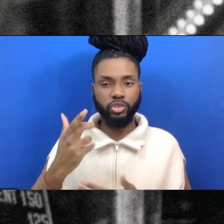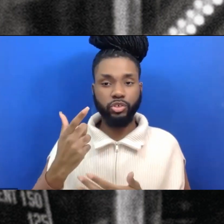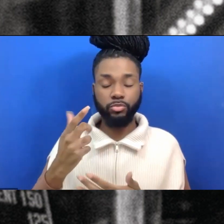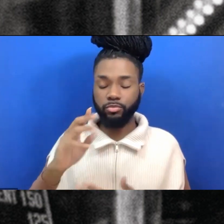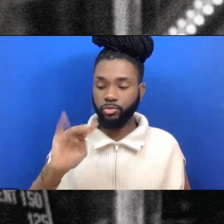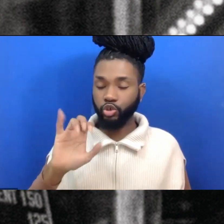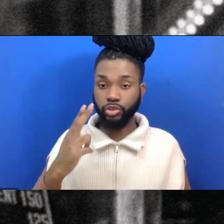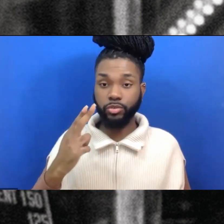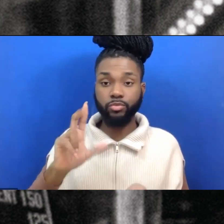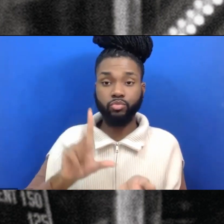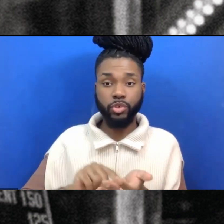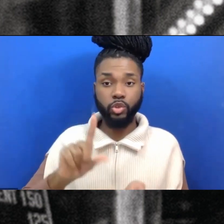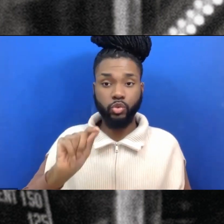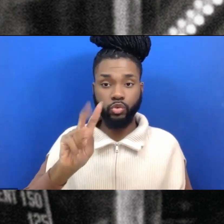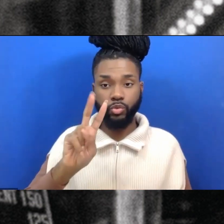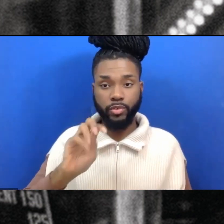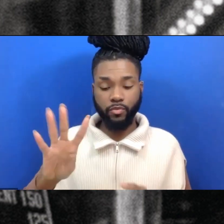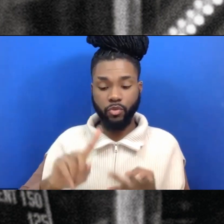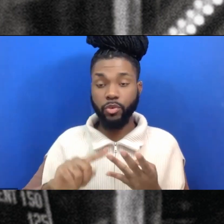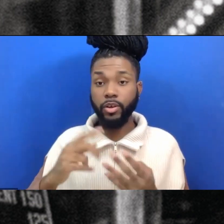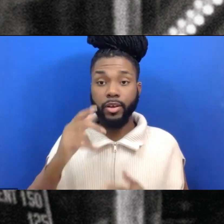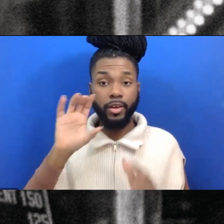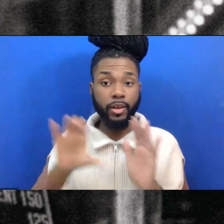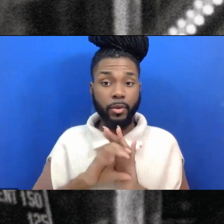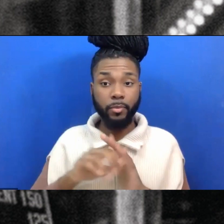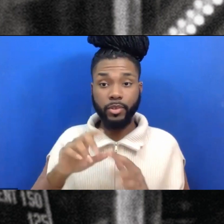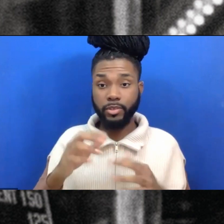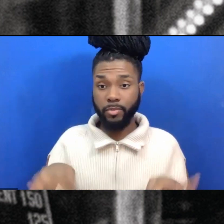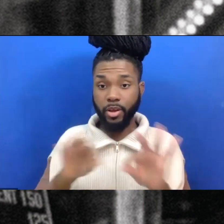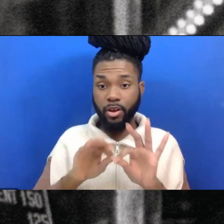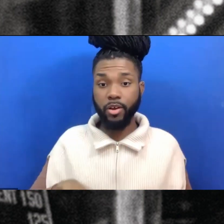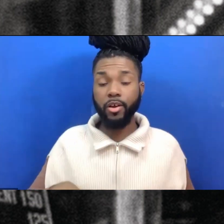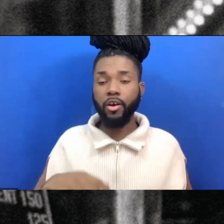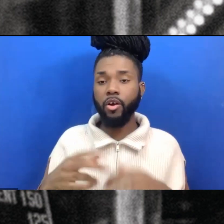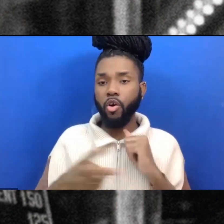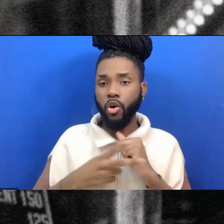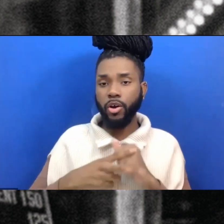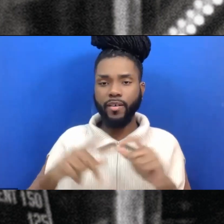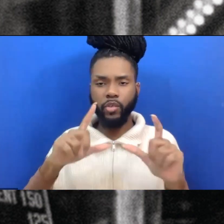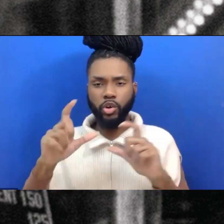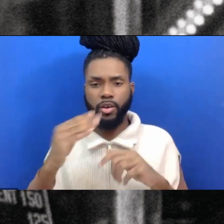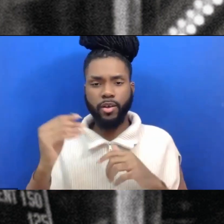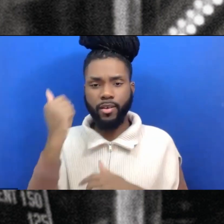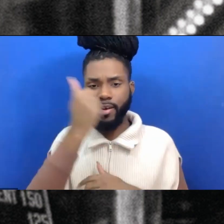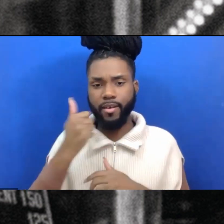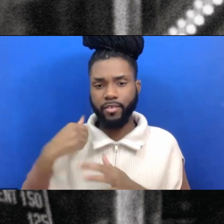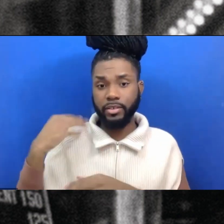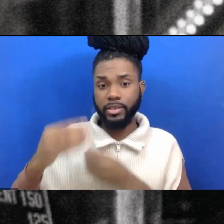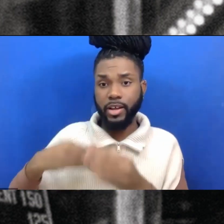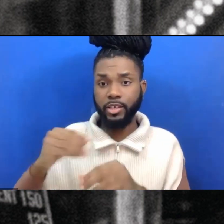Image Matters, Archive Photography and the African Diaspora in Europe,